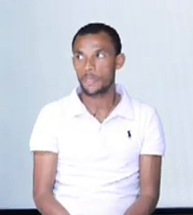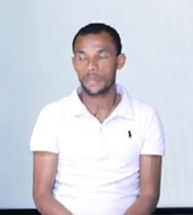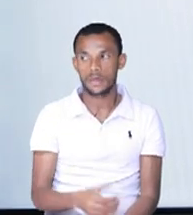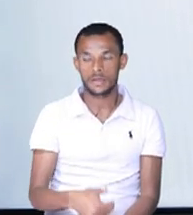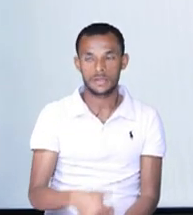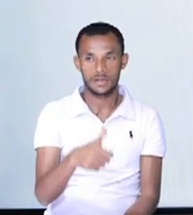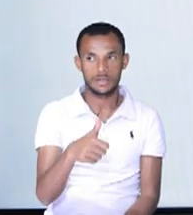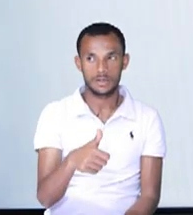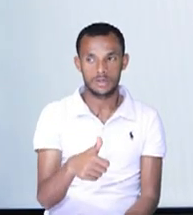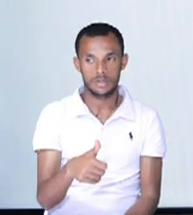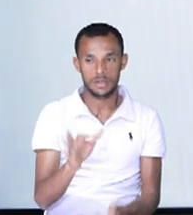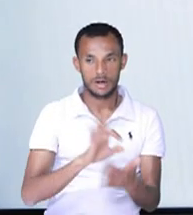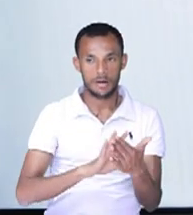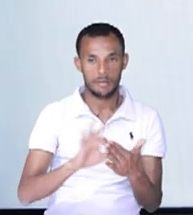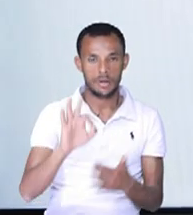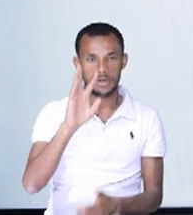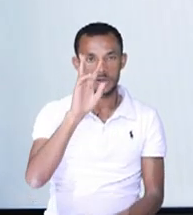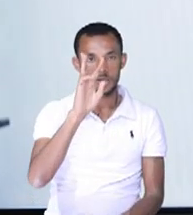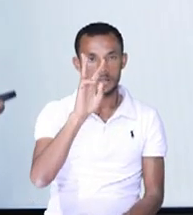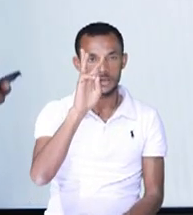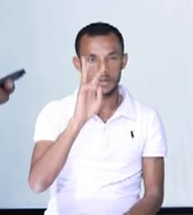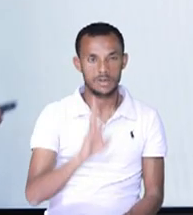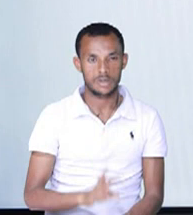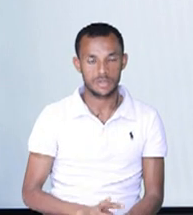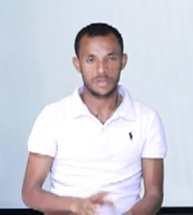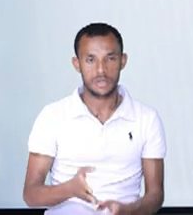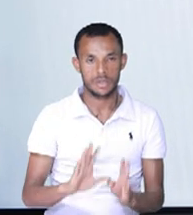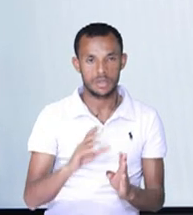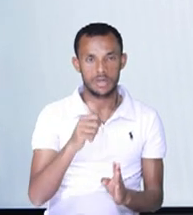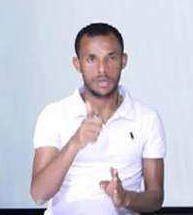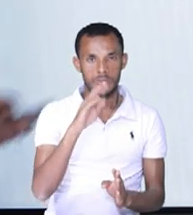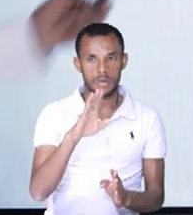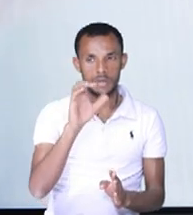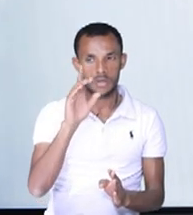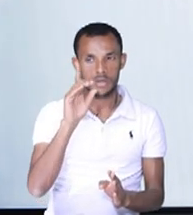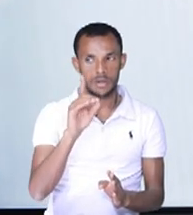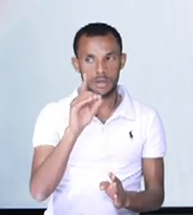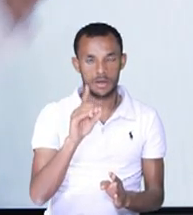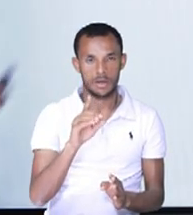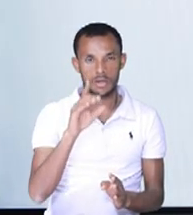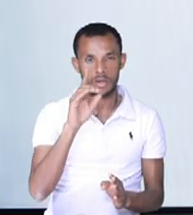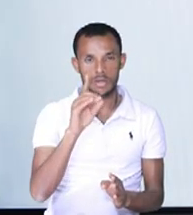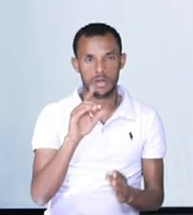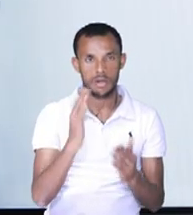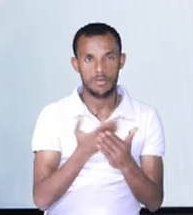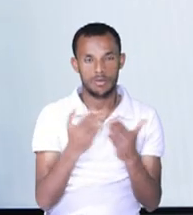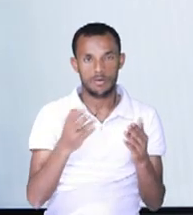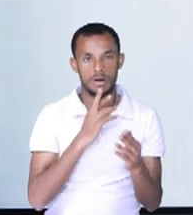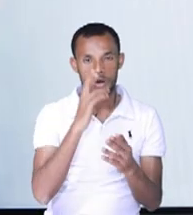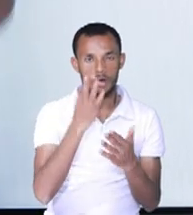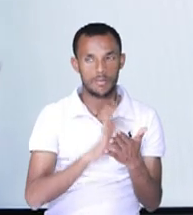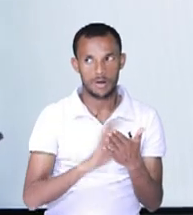The other what we see, number 6. Let A, B, C, D be an element of real number.